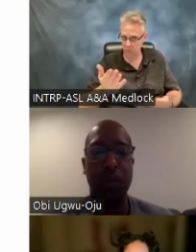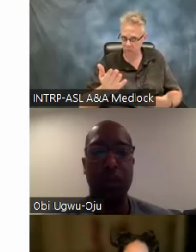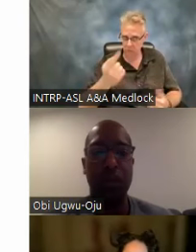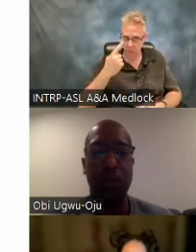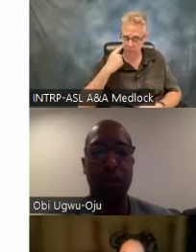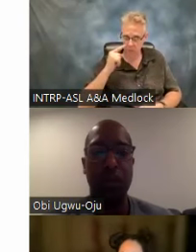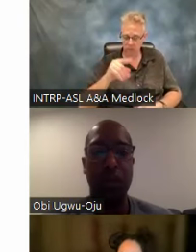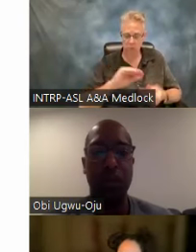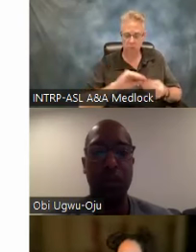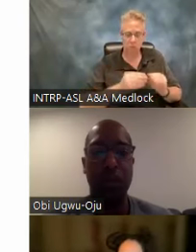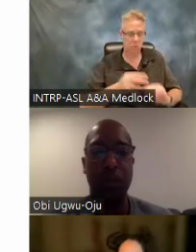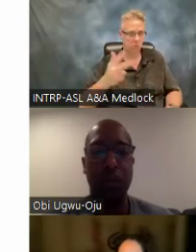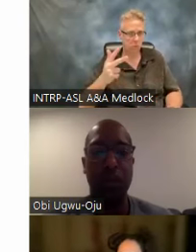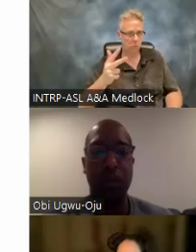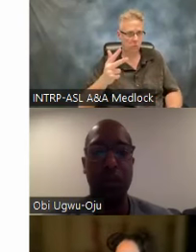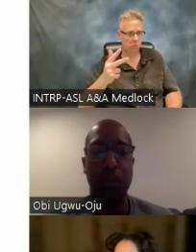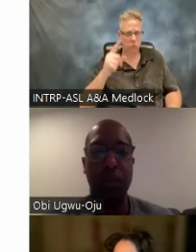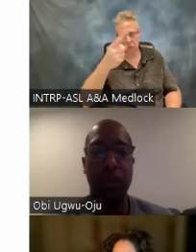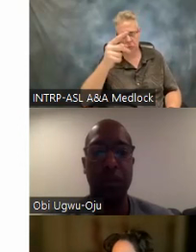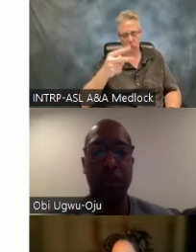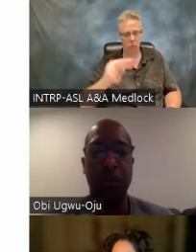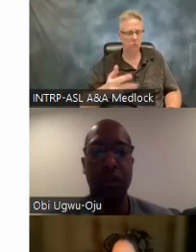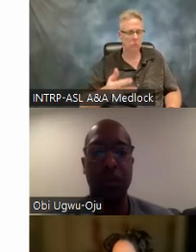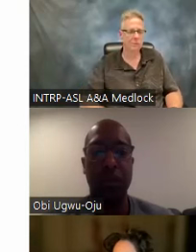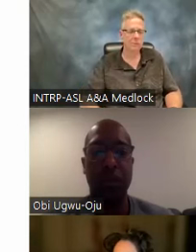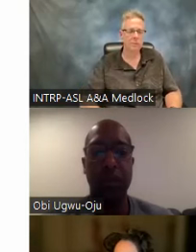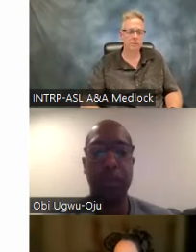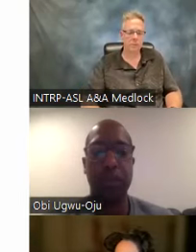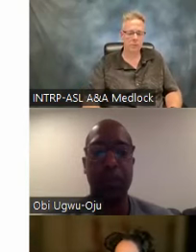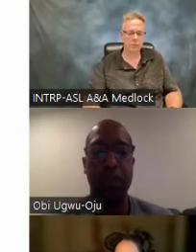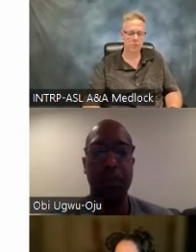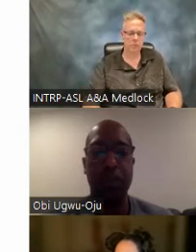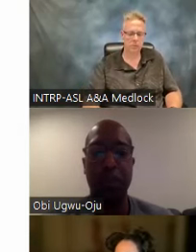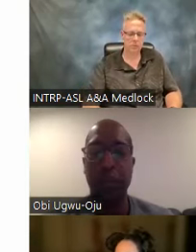this number 3, 1, 2, and 3?